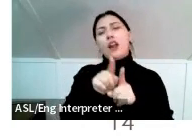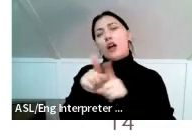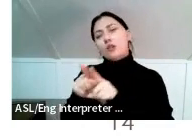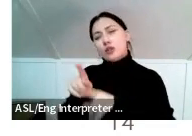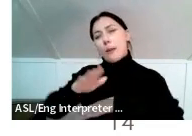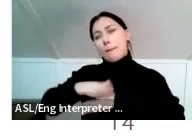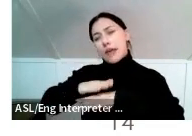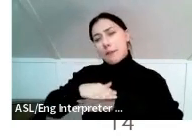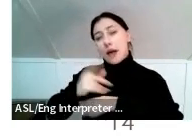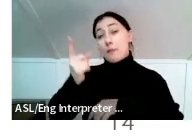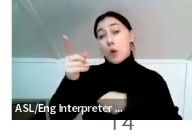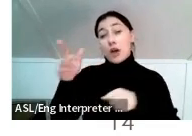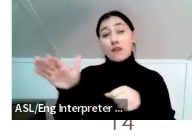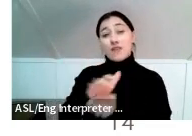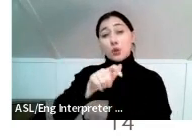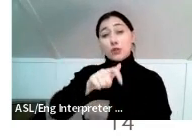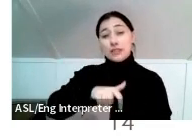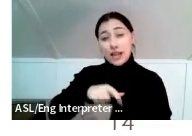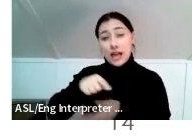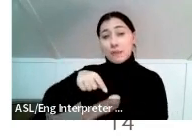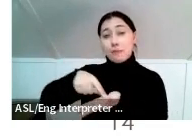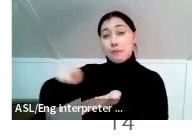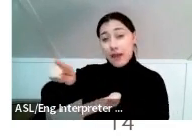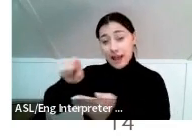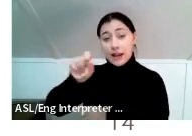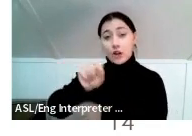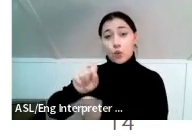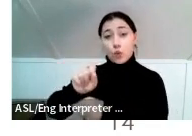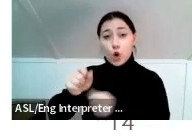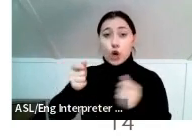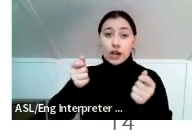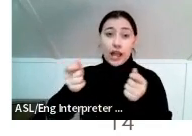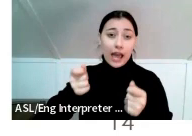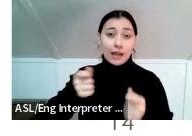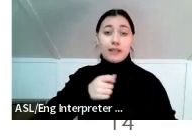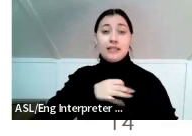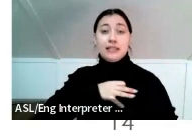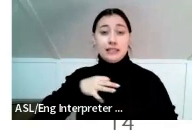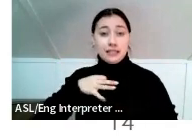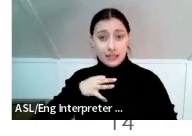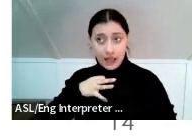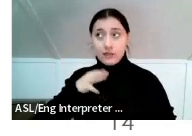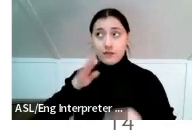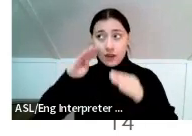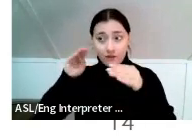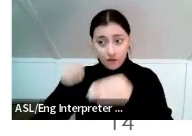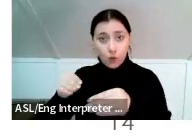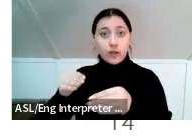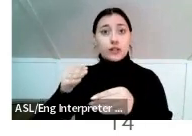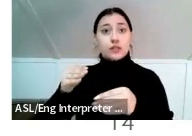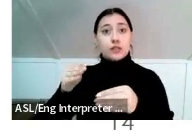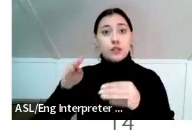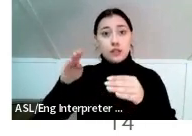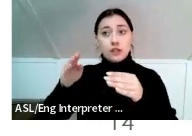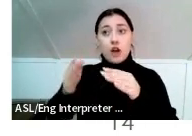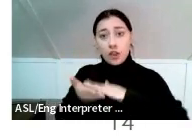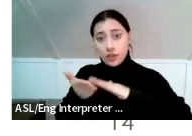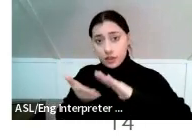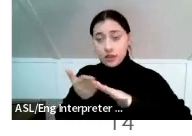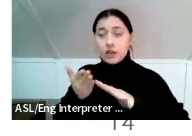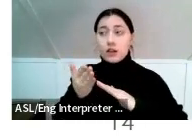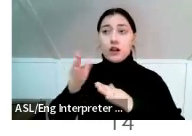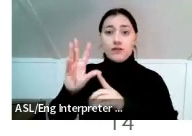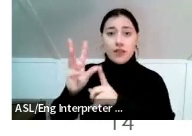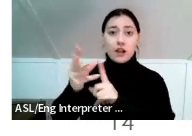one full-time compensated administrative staff position dedicated solely to the operation of the cultural